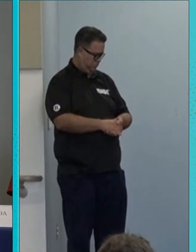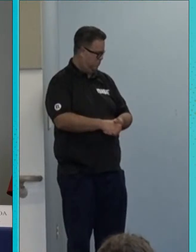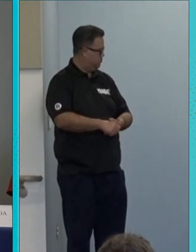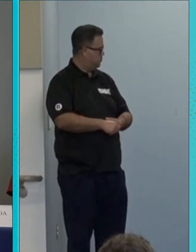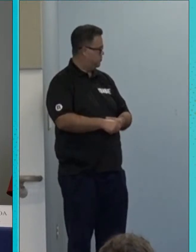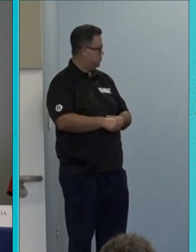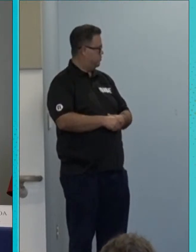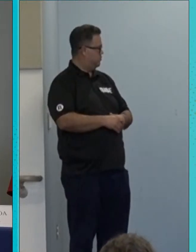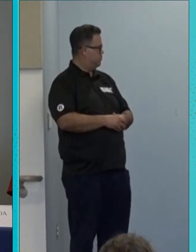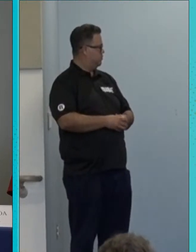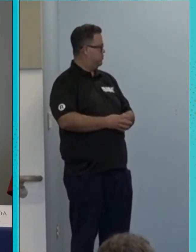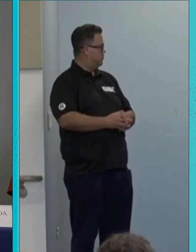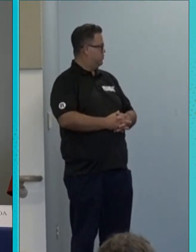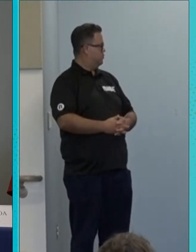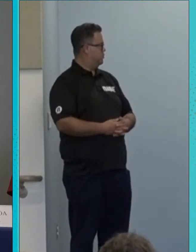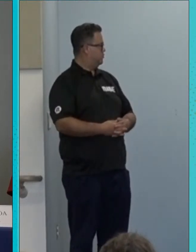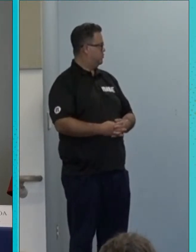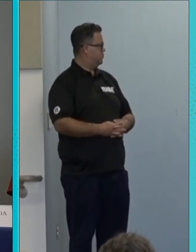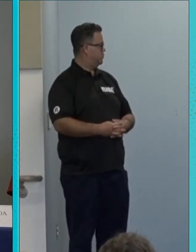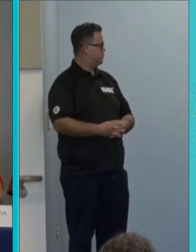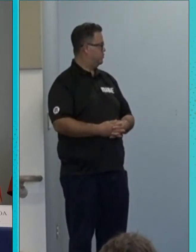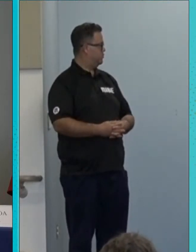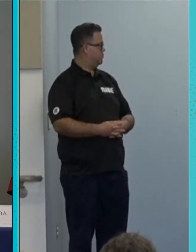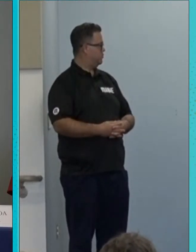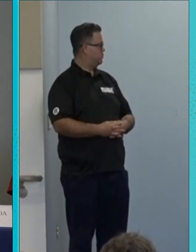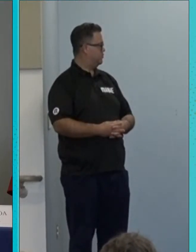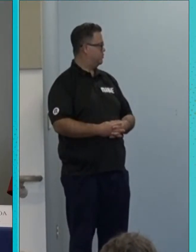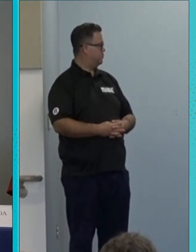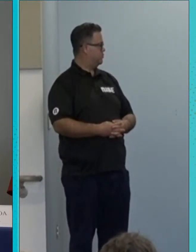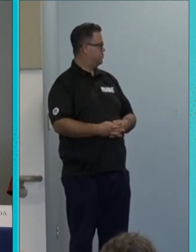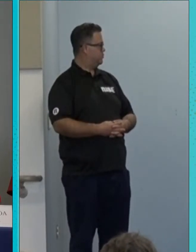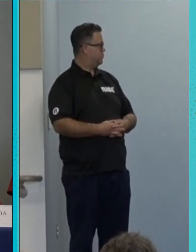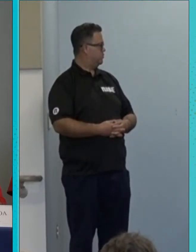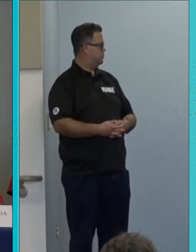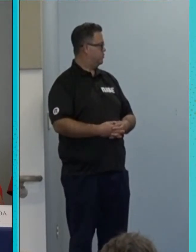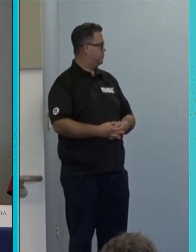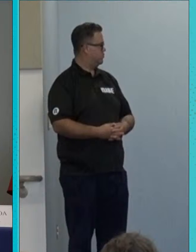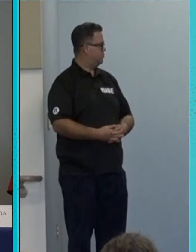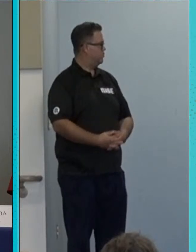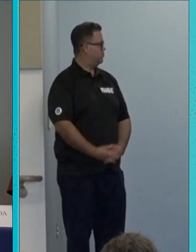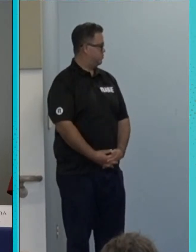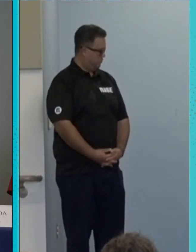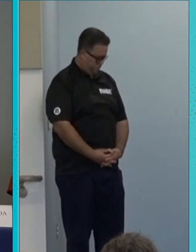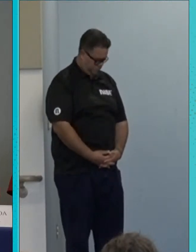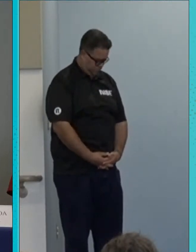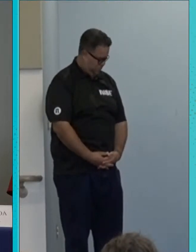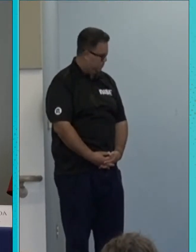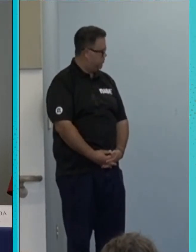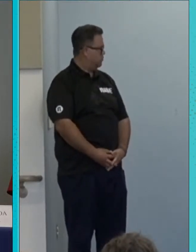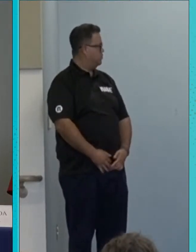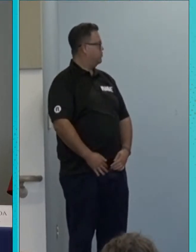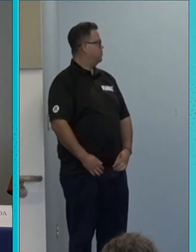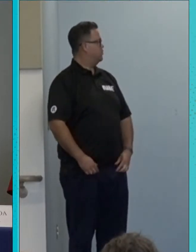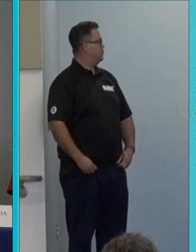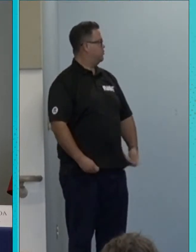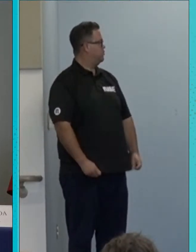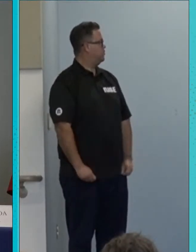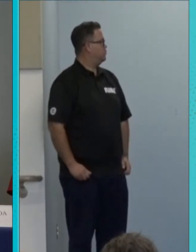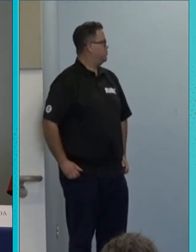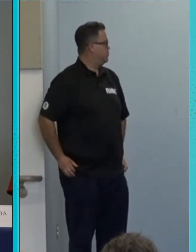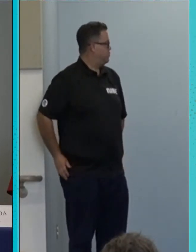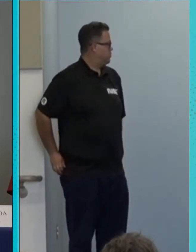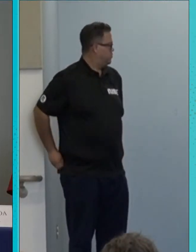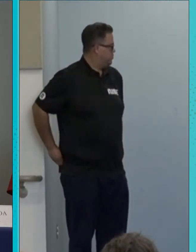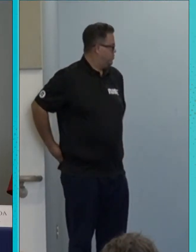worked on that. And as Coach Adams would observe, he would remind us what to do, and then we could make